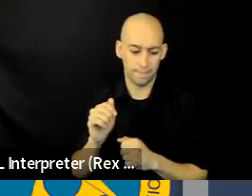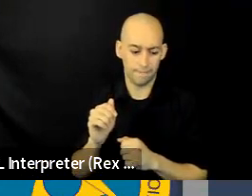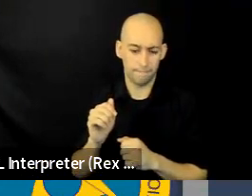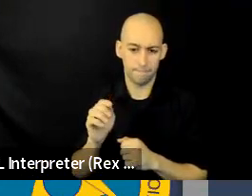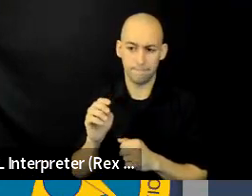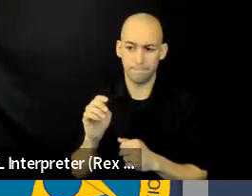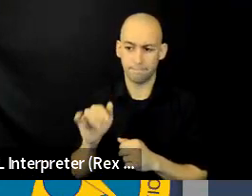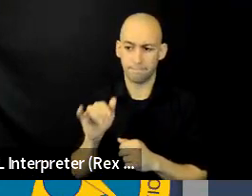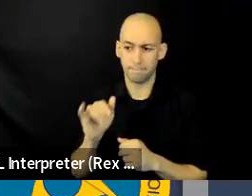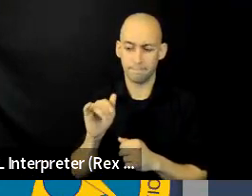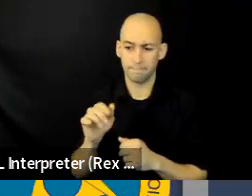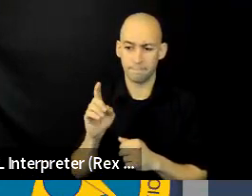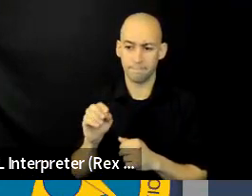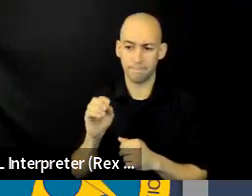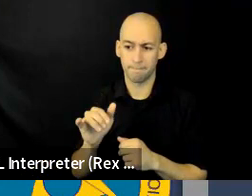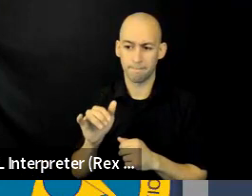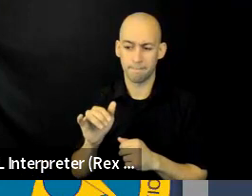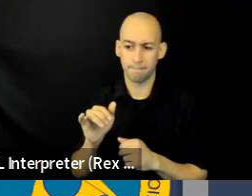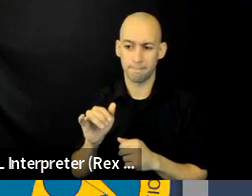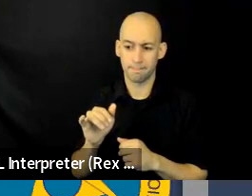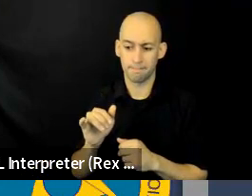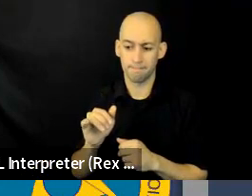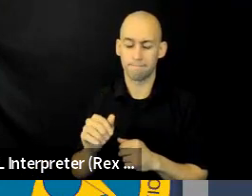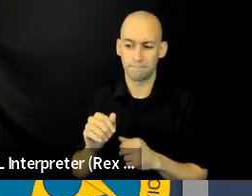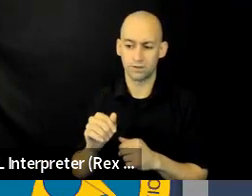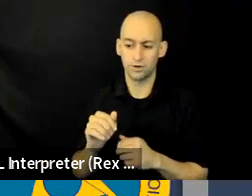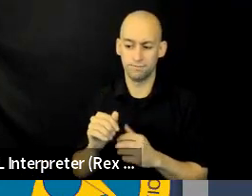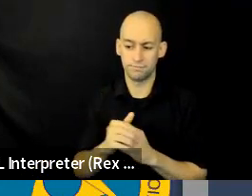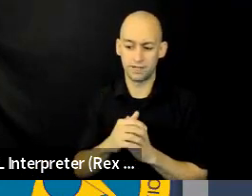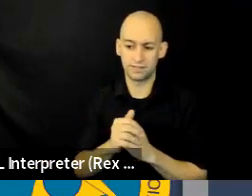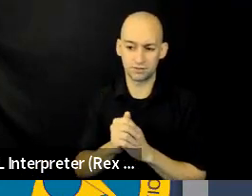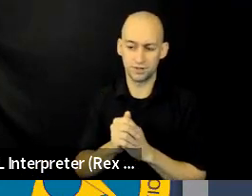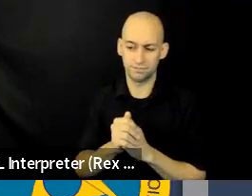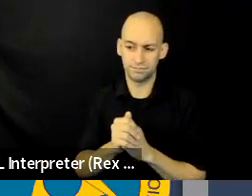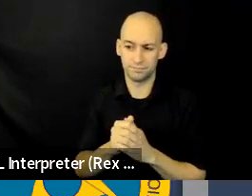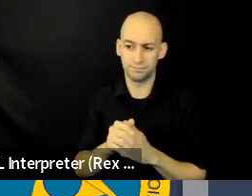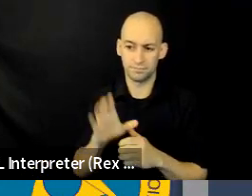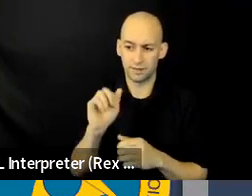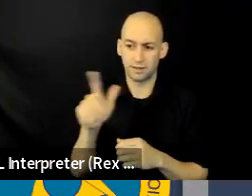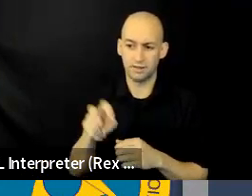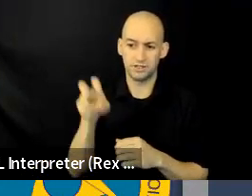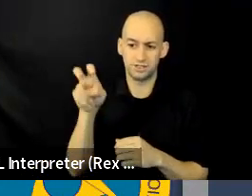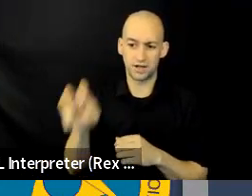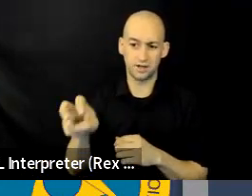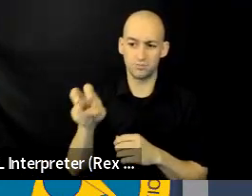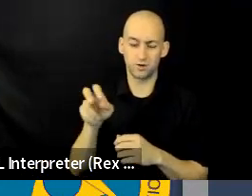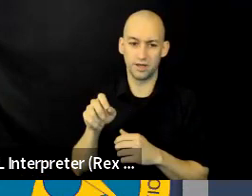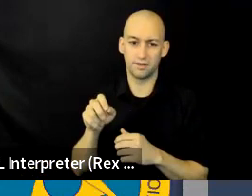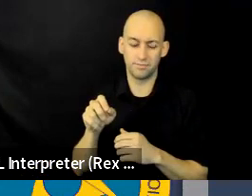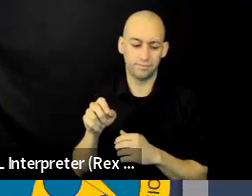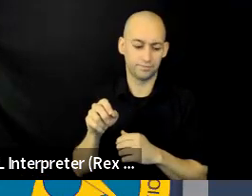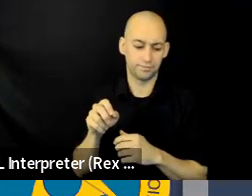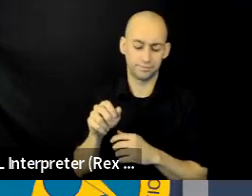PM 2.5. But I'm not going to do that. I could also argue with Caltrans and